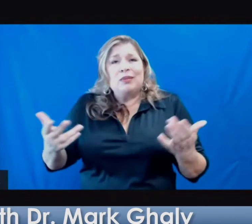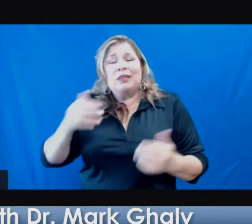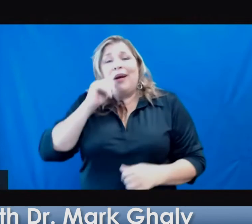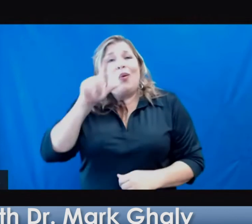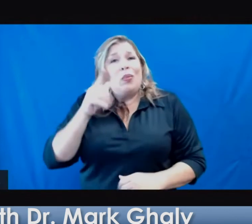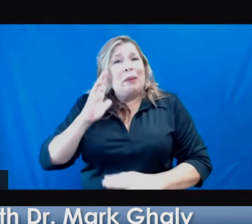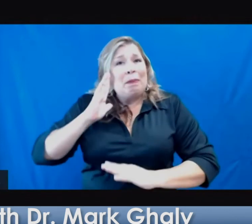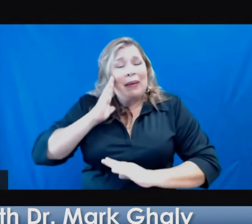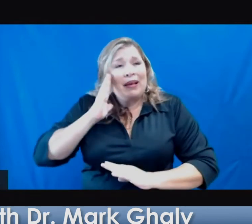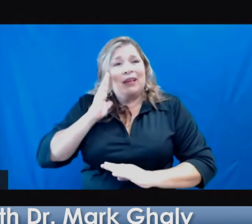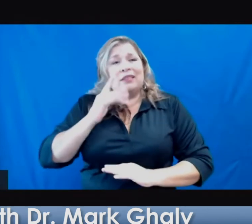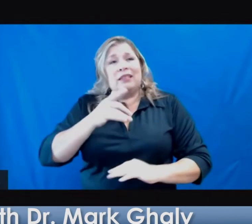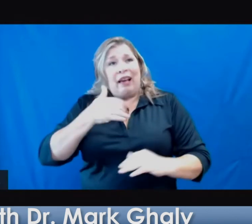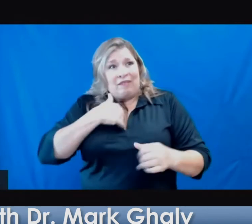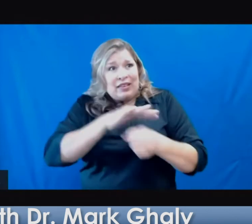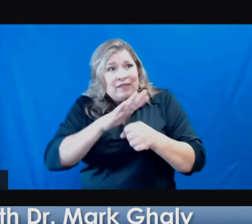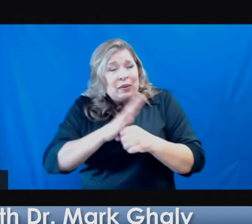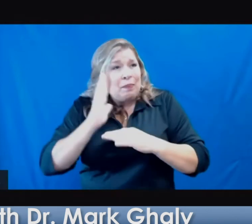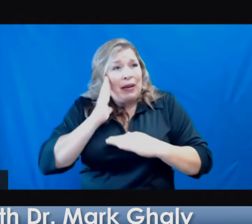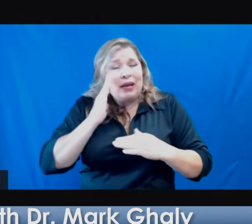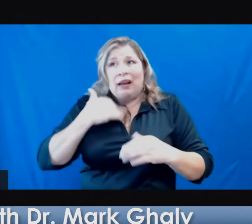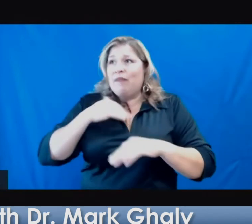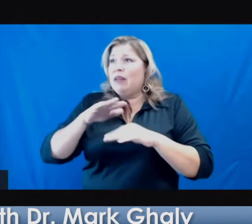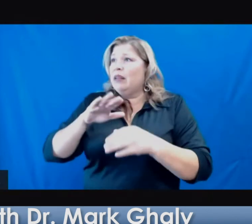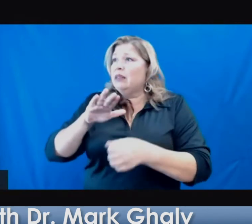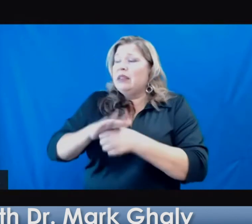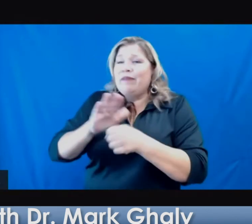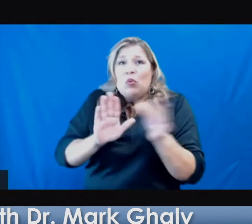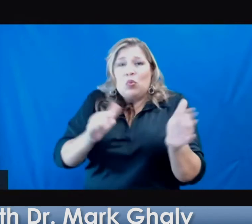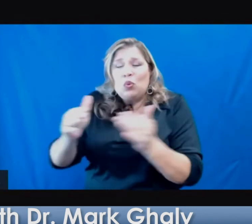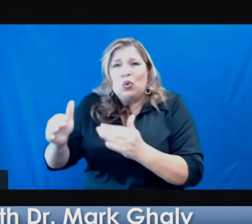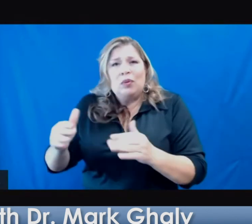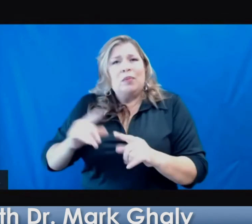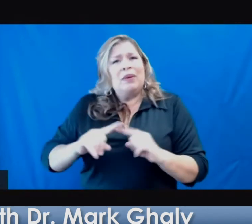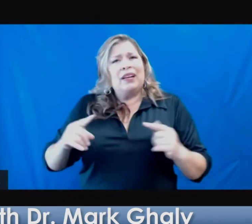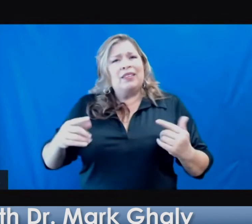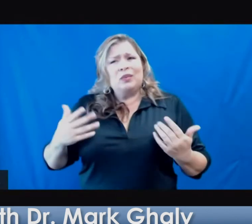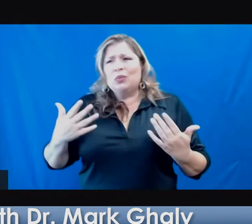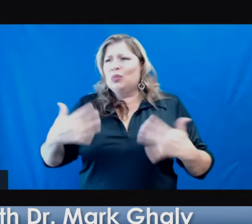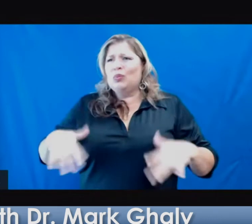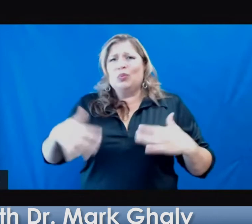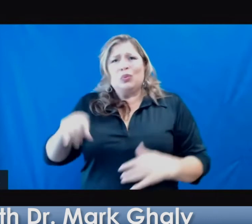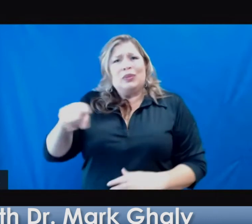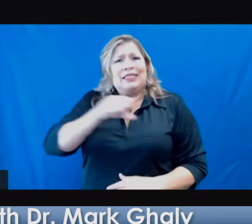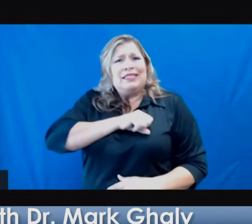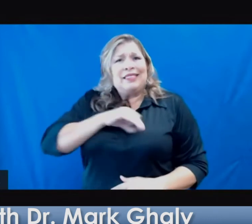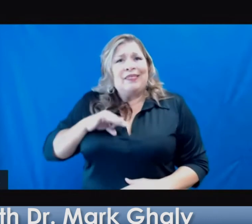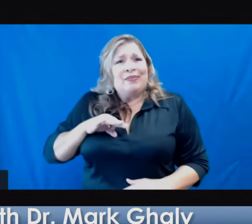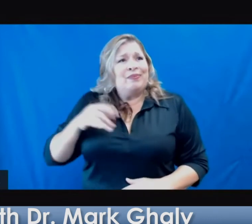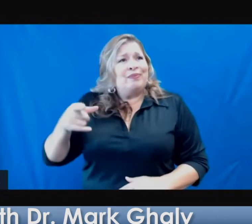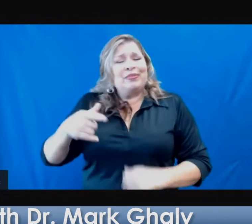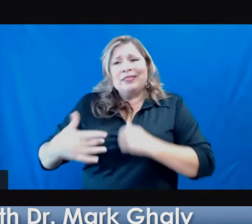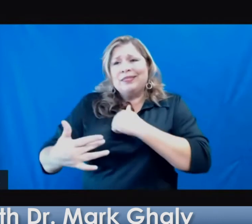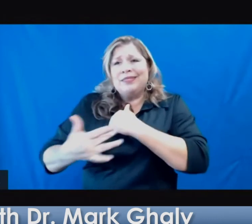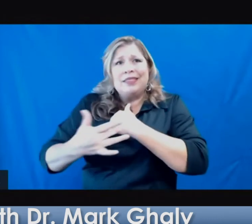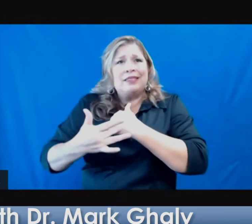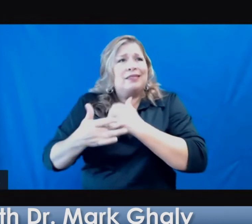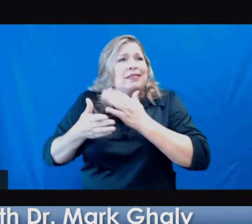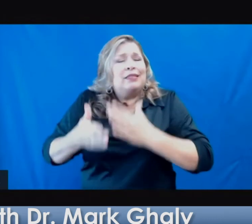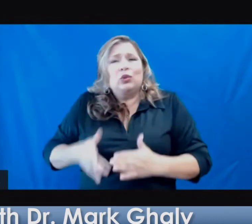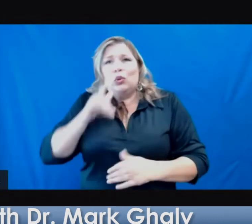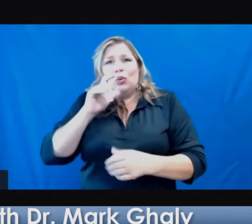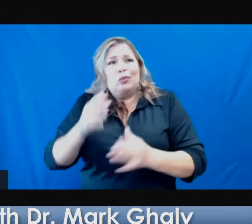the staff. Your neighbors who are nurses and physicians and techs in hospitals helping run x-ray machines and